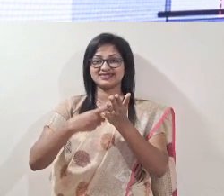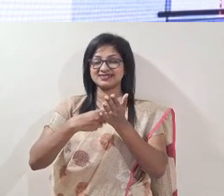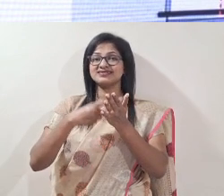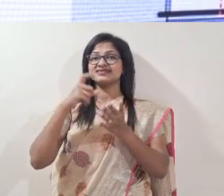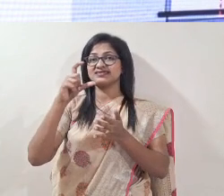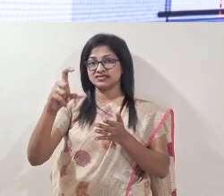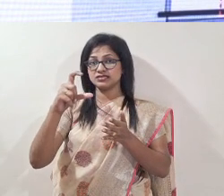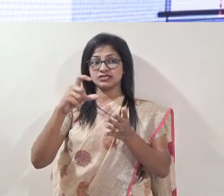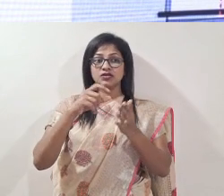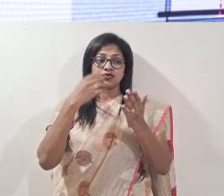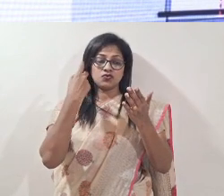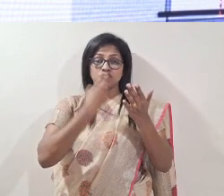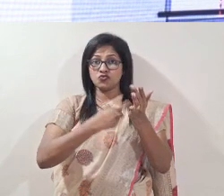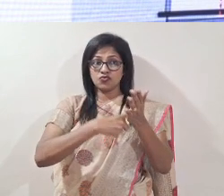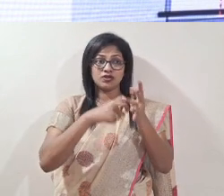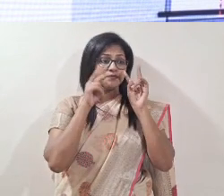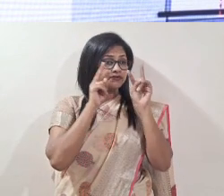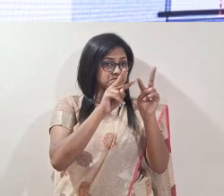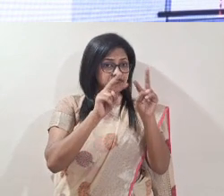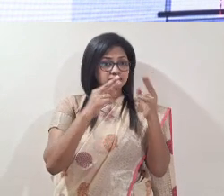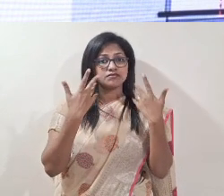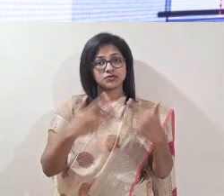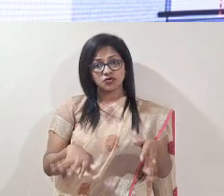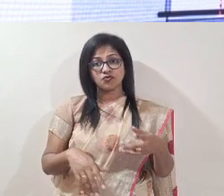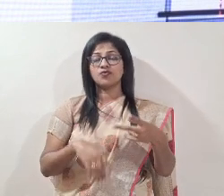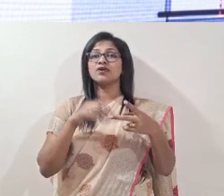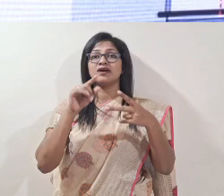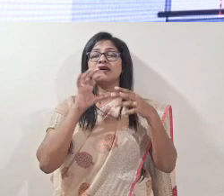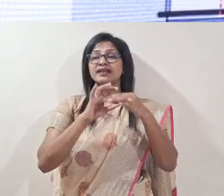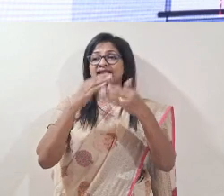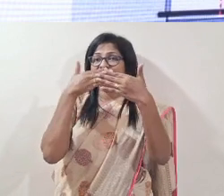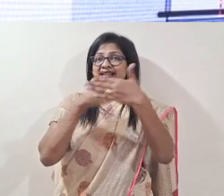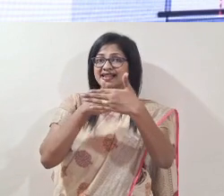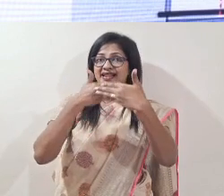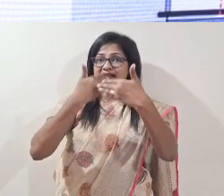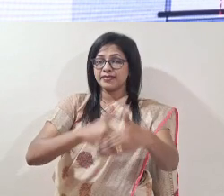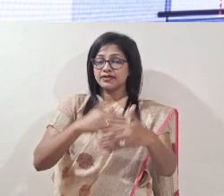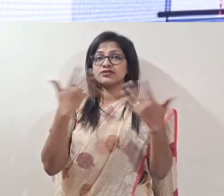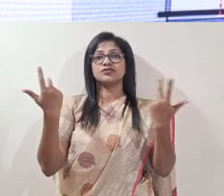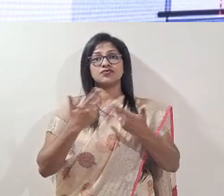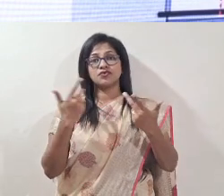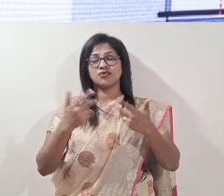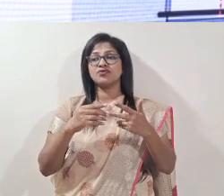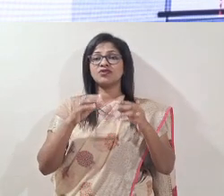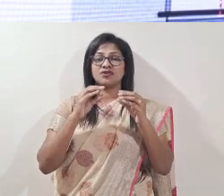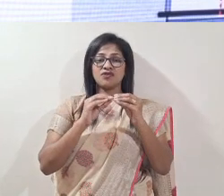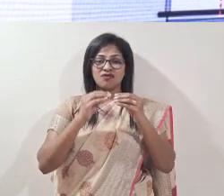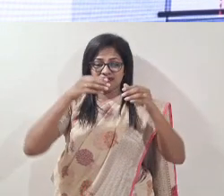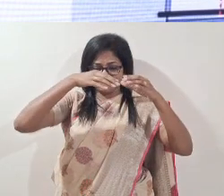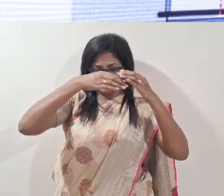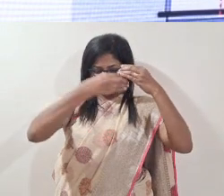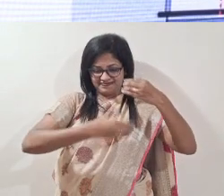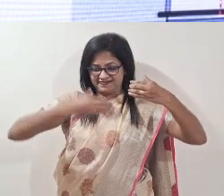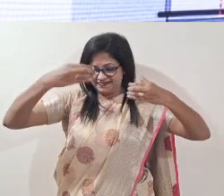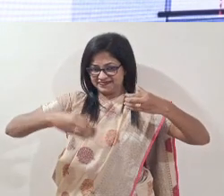to understand what are the limitations in terms of the positioning of the bollards and the railings